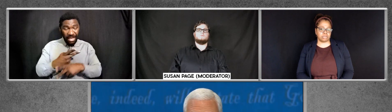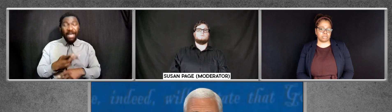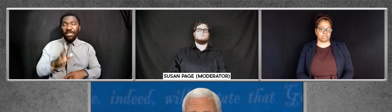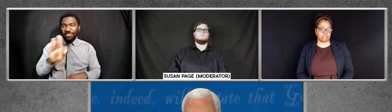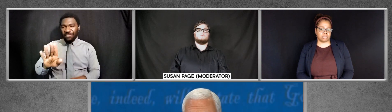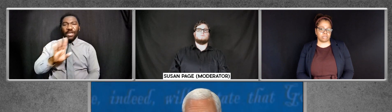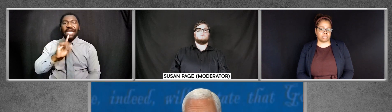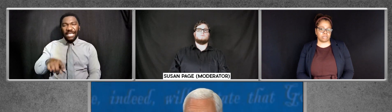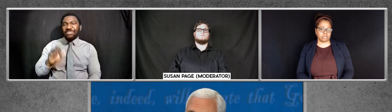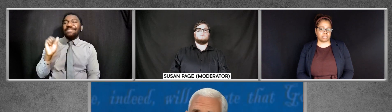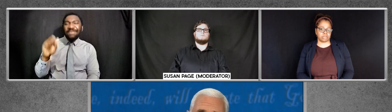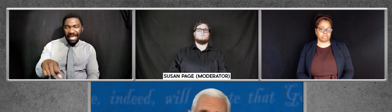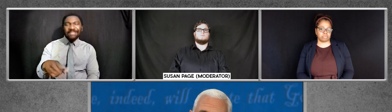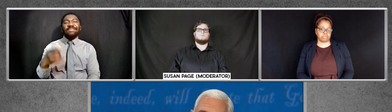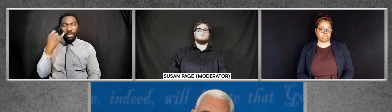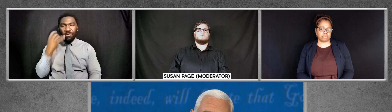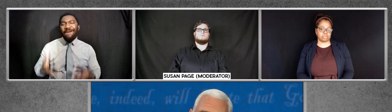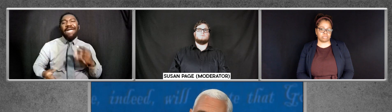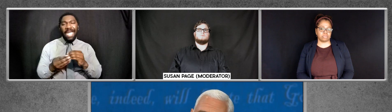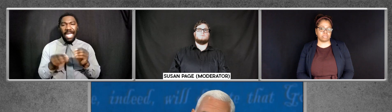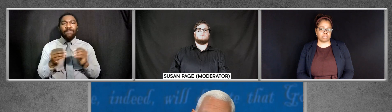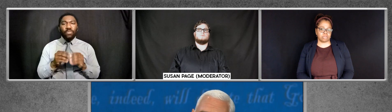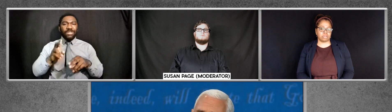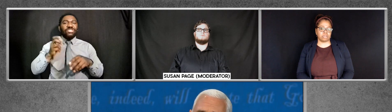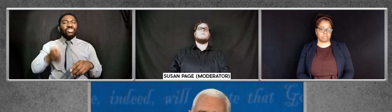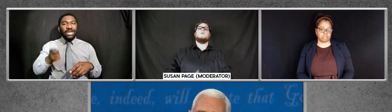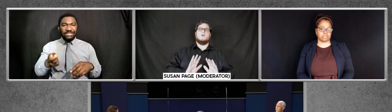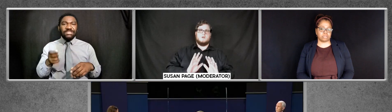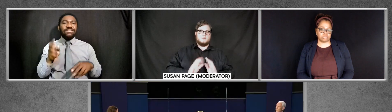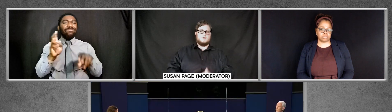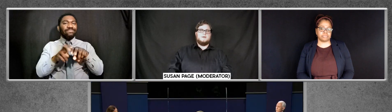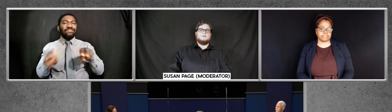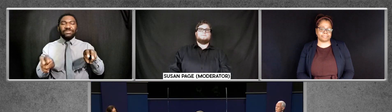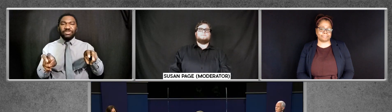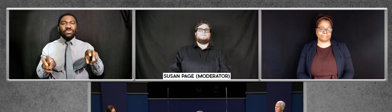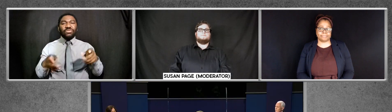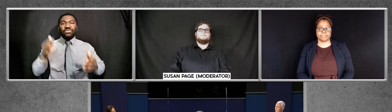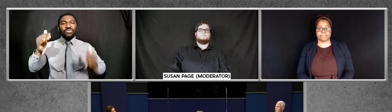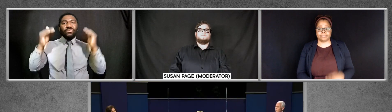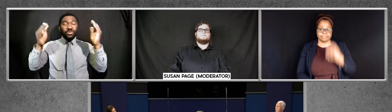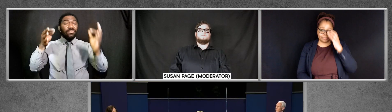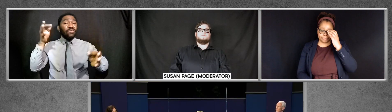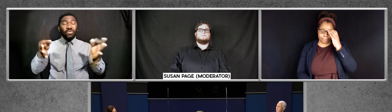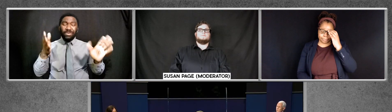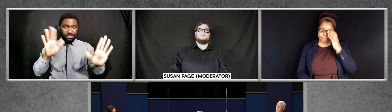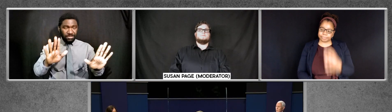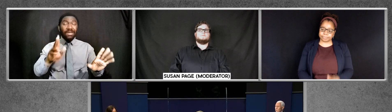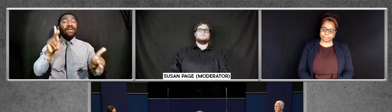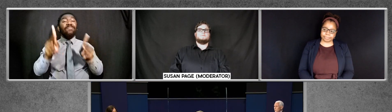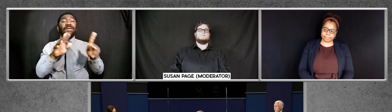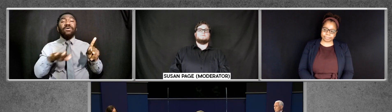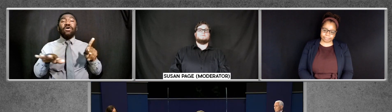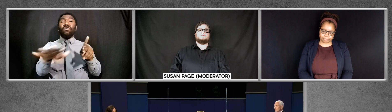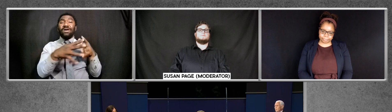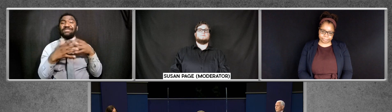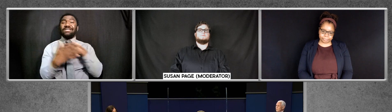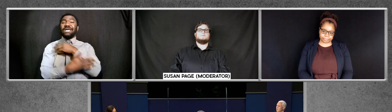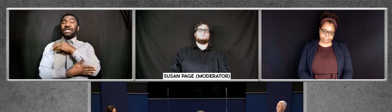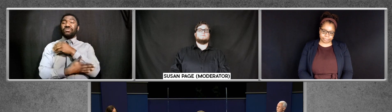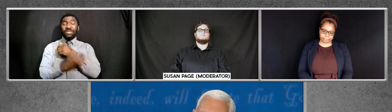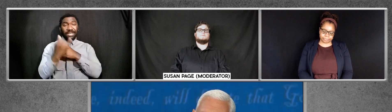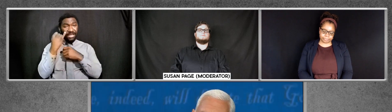if they somehow win this election. Men and Mr. women, Vice President, I got to I tell you, think people across this country, if you cherish our Supreme Court, if you cherish the separation